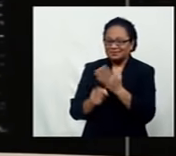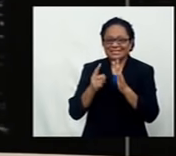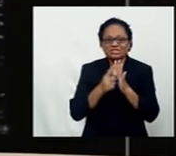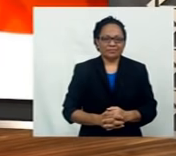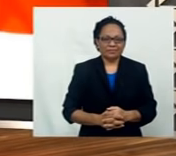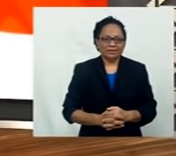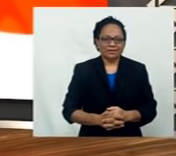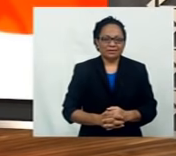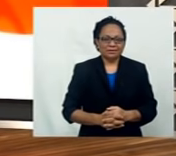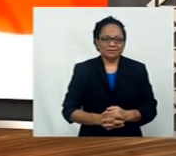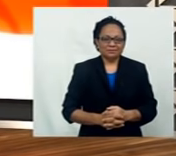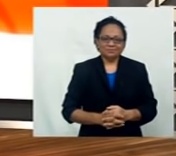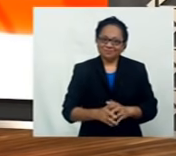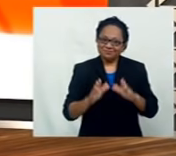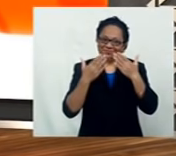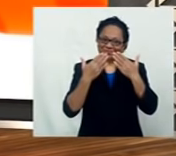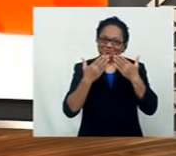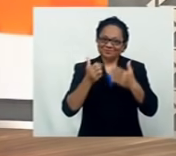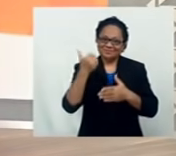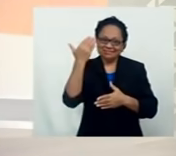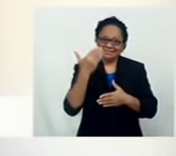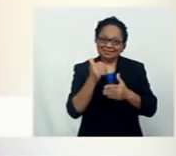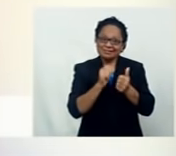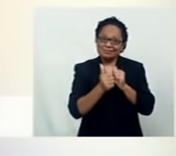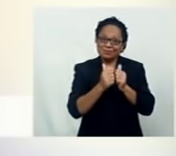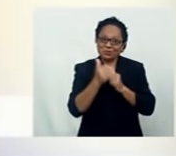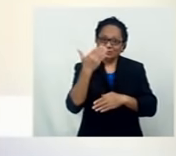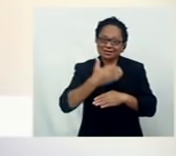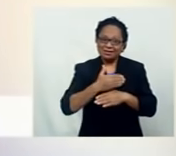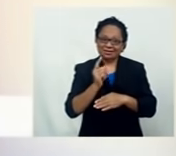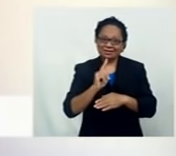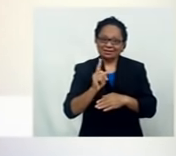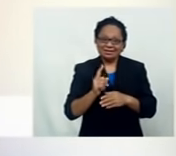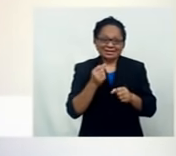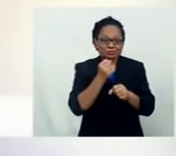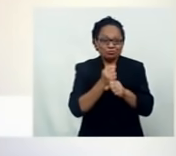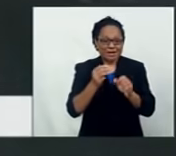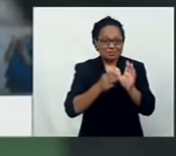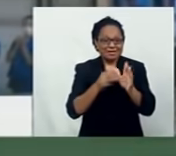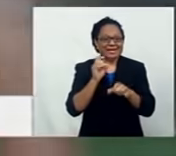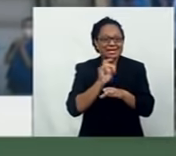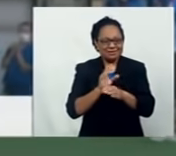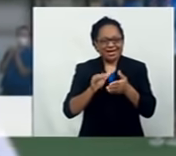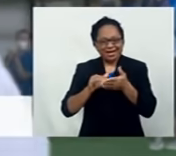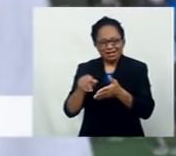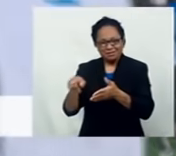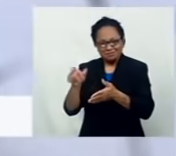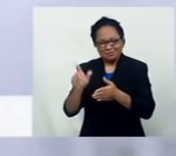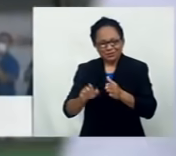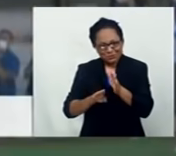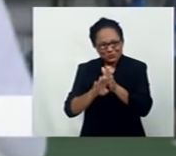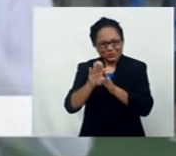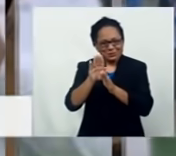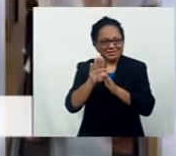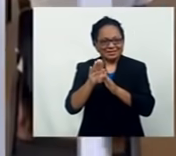Sports. Unaka, and good evening in sports tonight. Grandmother's advice drives Olympic medalist.